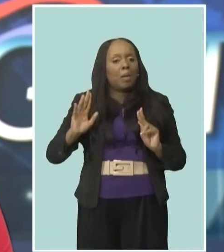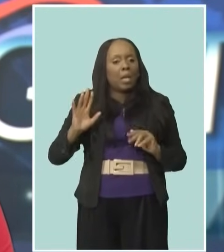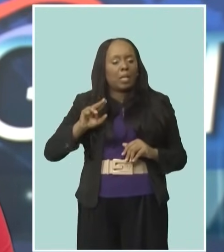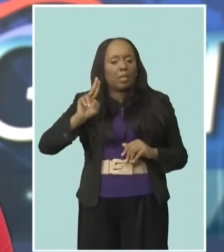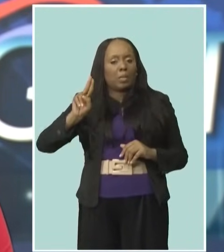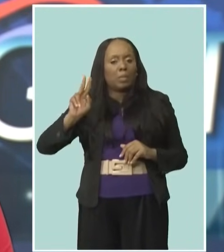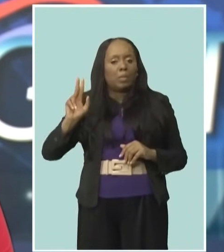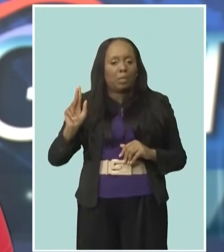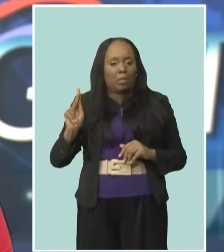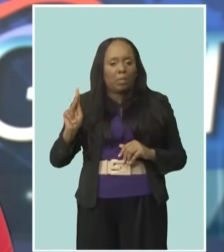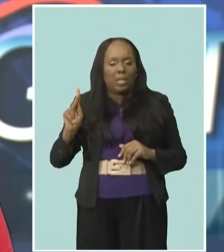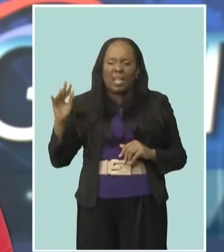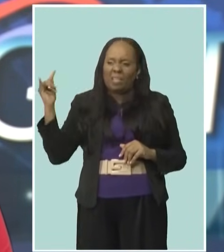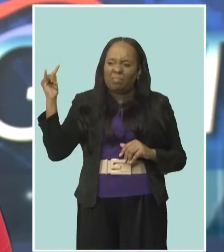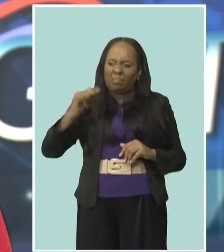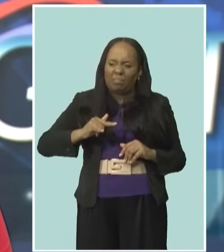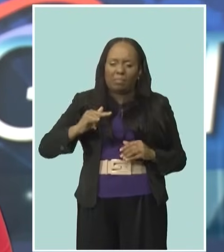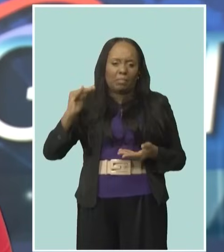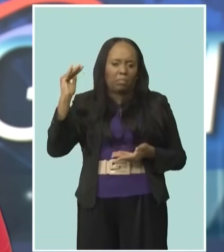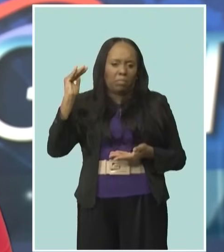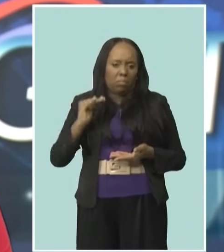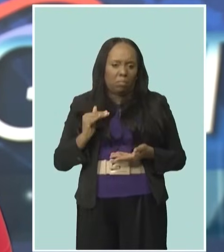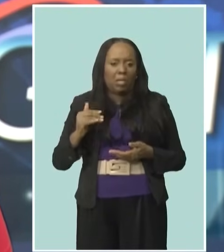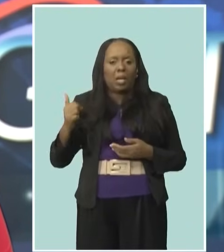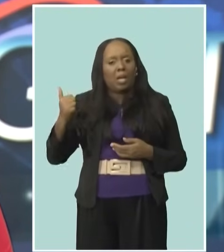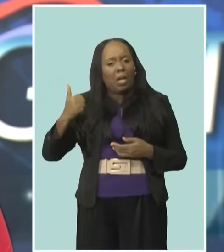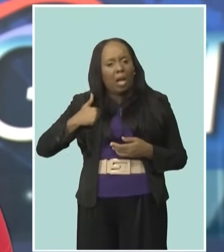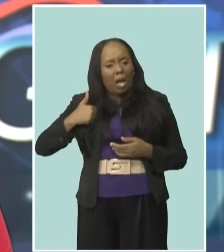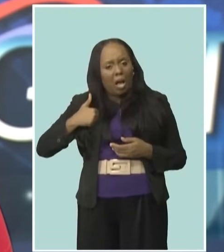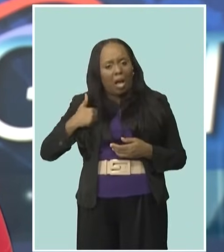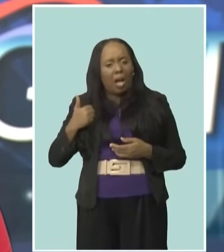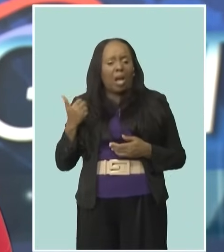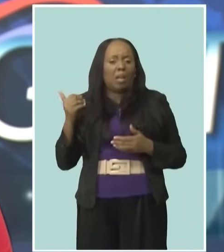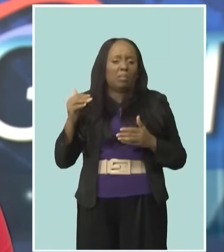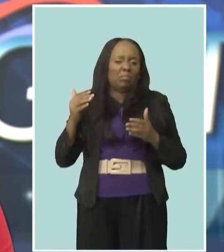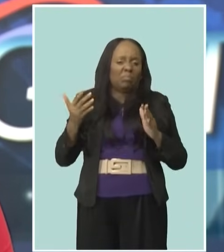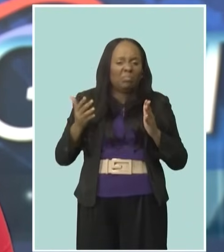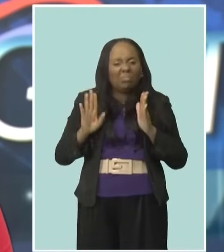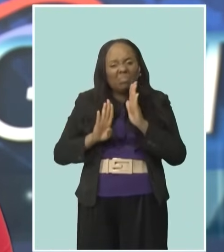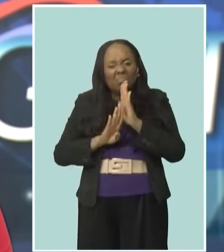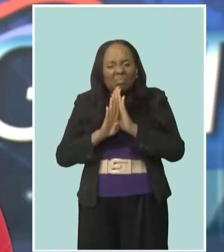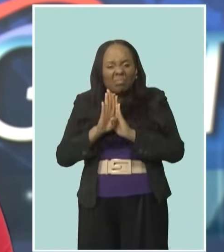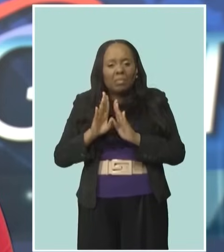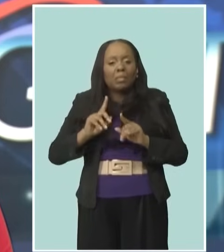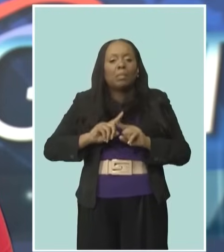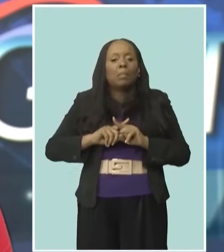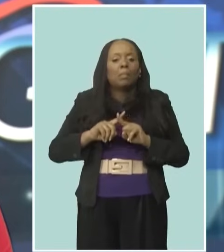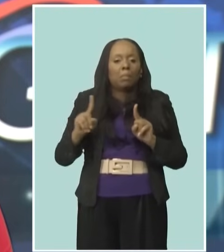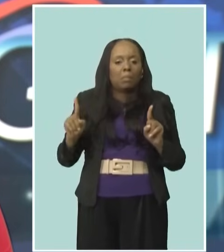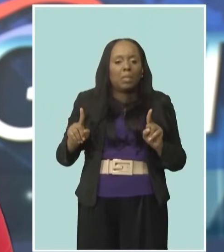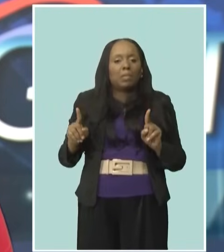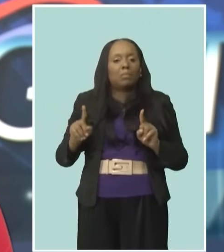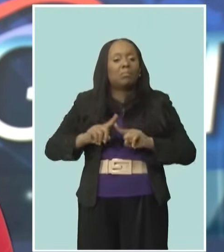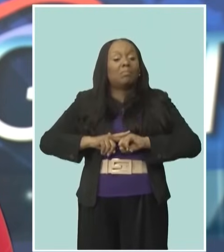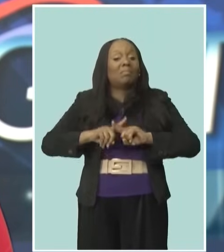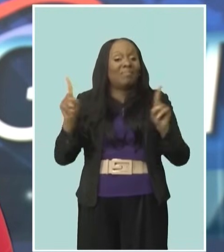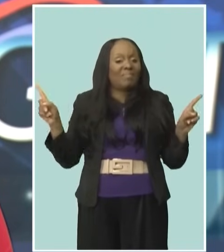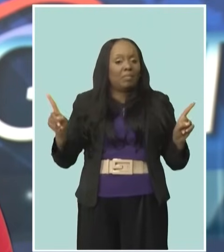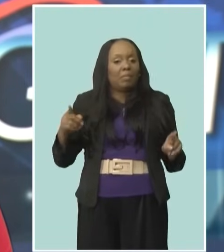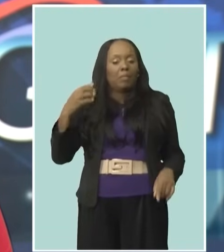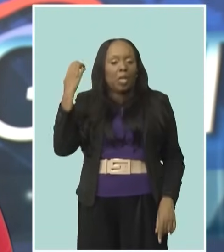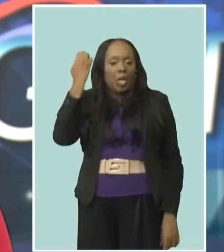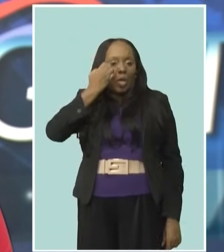officials the UK market was down. The Canadian market showed modest growth, but the experience was quite different for the